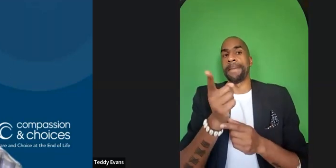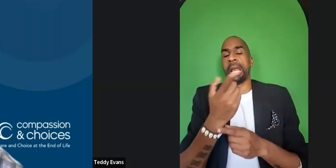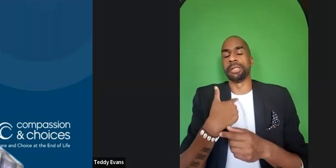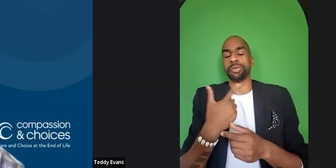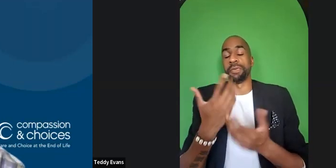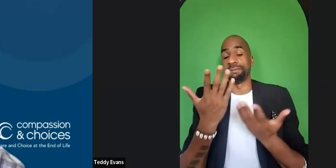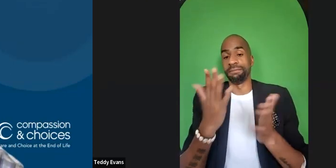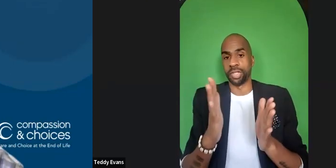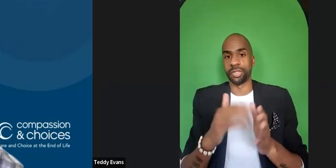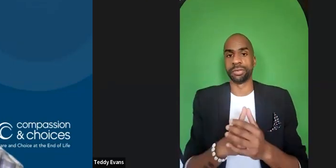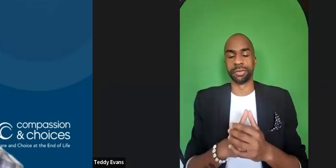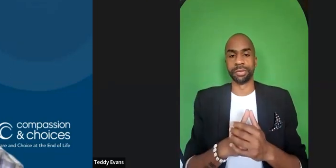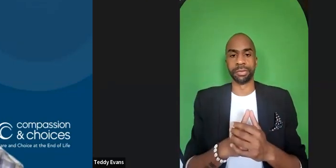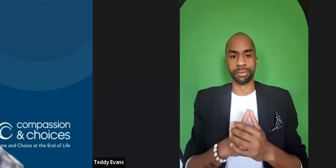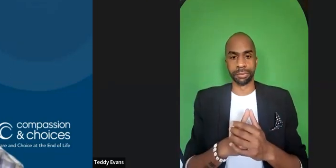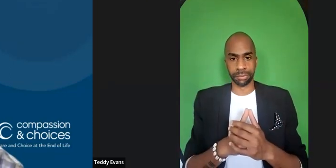for—